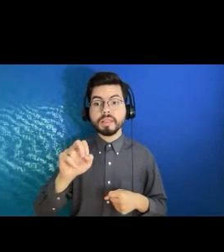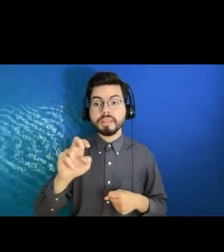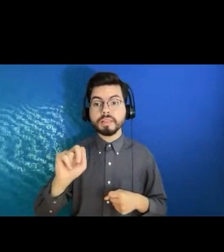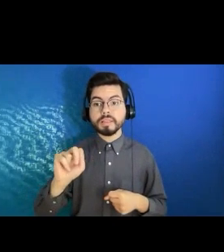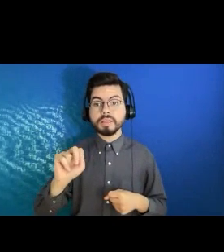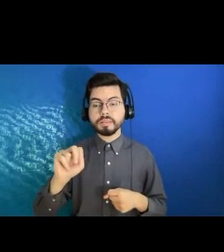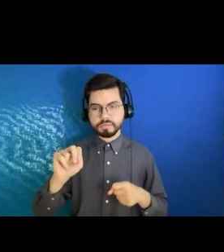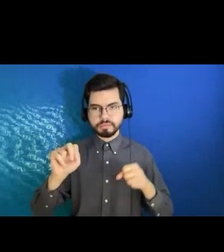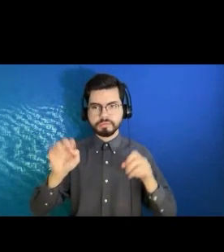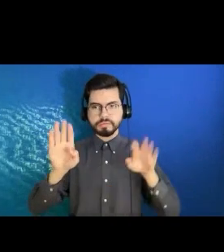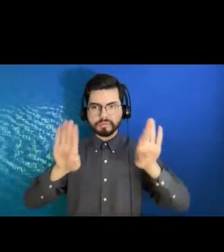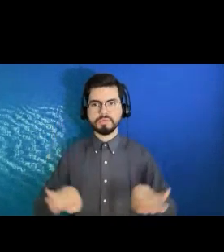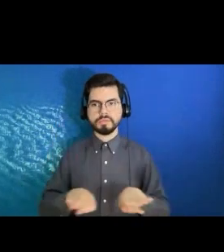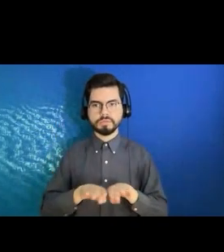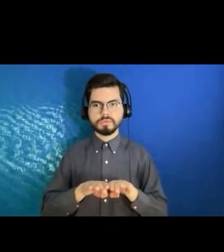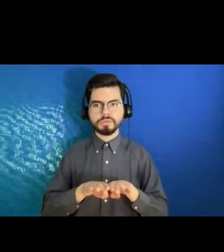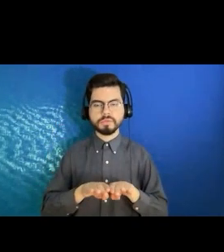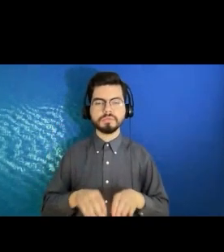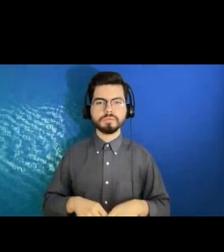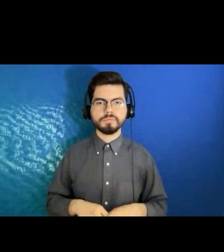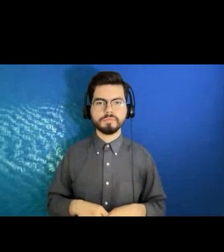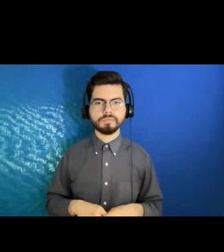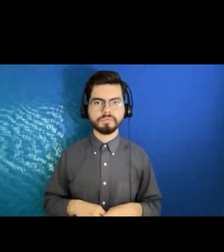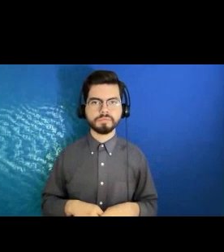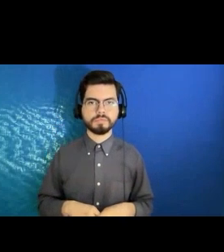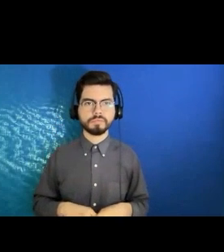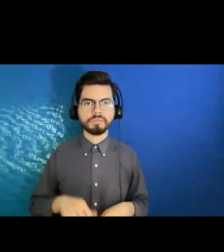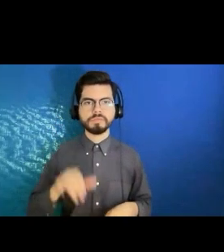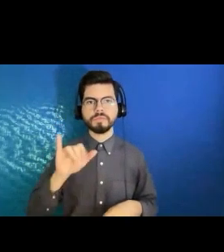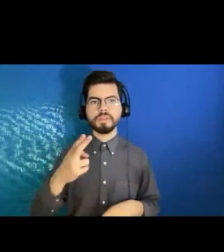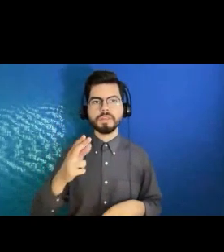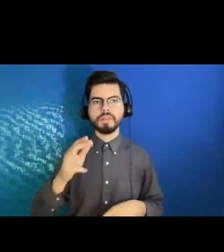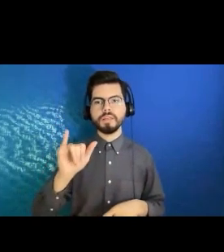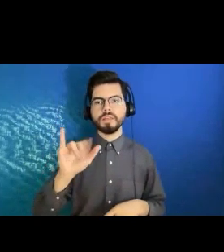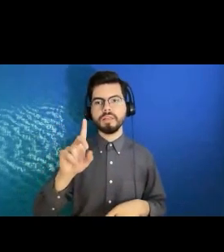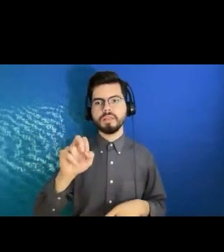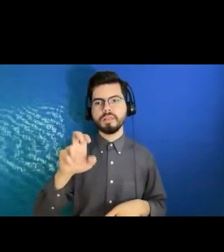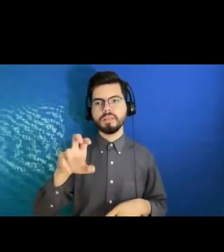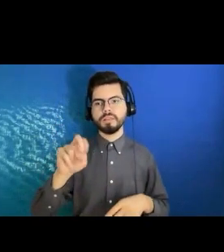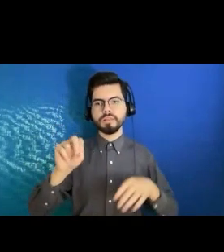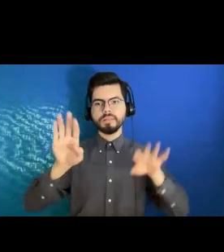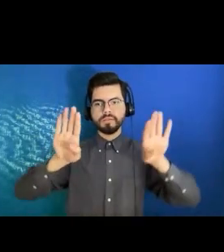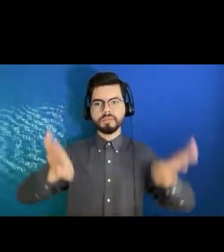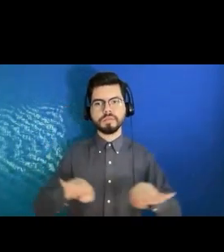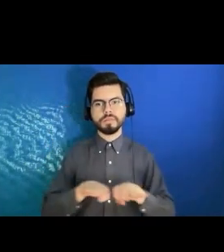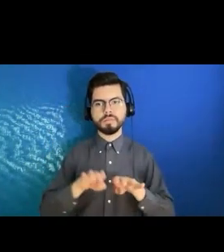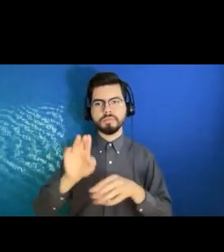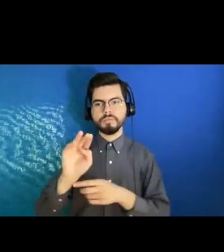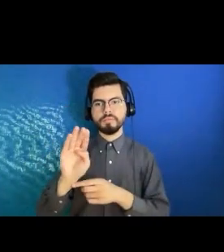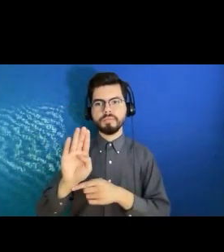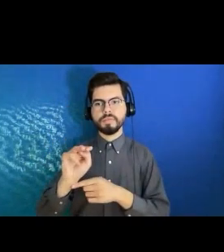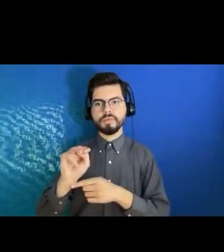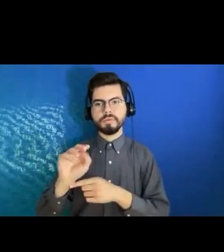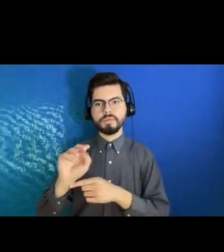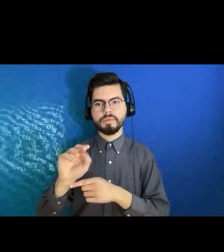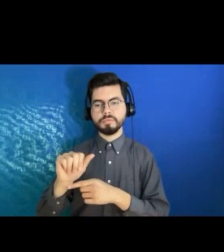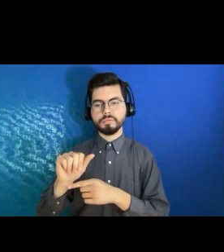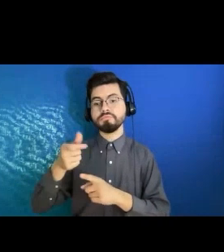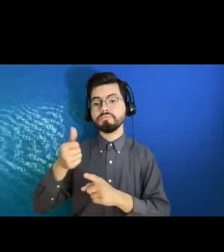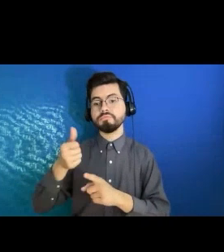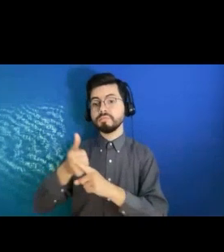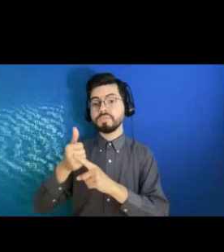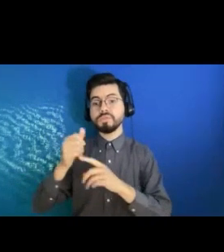So this is a map of the new Hayden Valley BMA. And instead of a complete closure, it's going to be a no off-trail